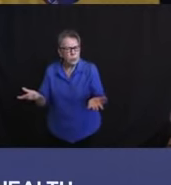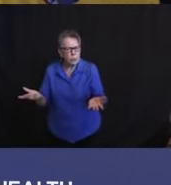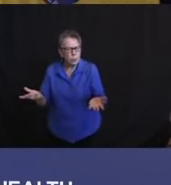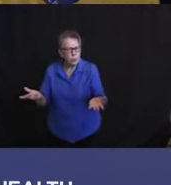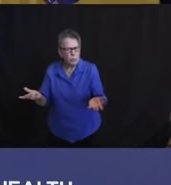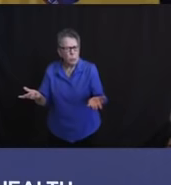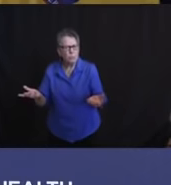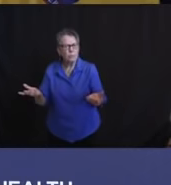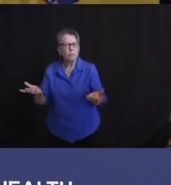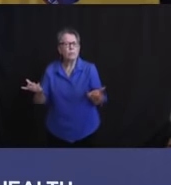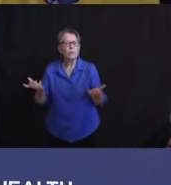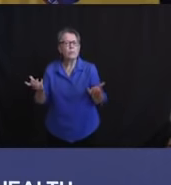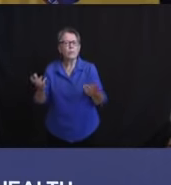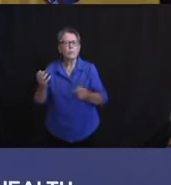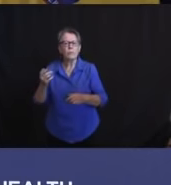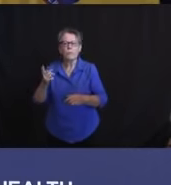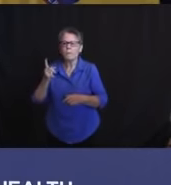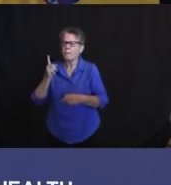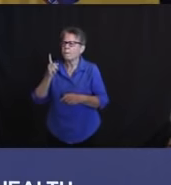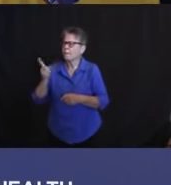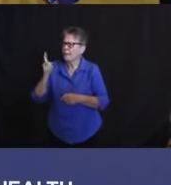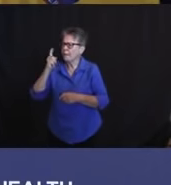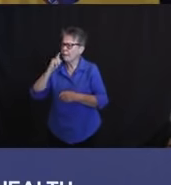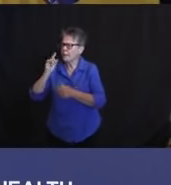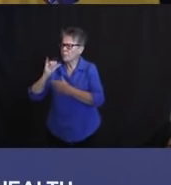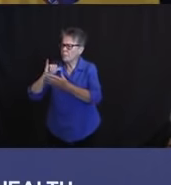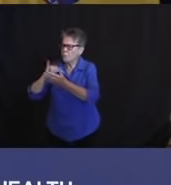preparing for this on the first weekend casinos are open?